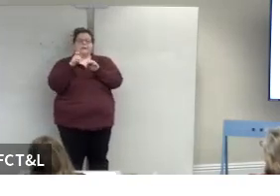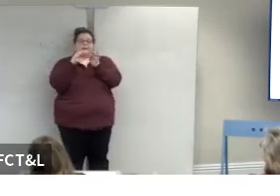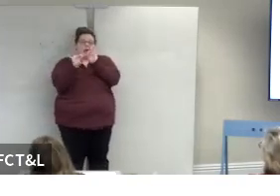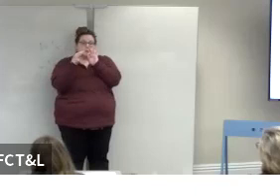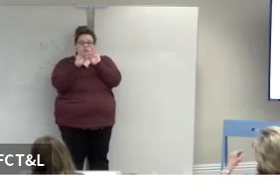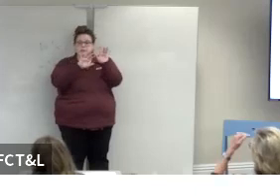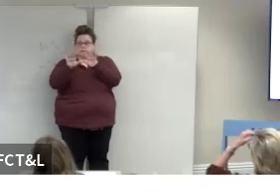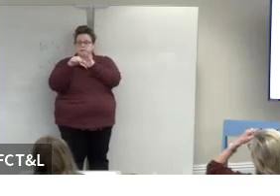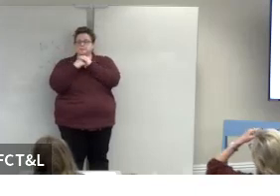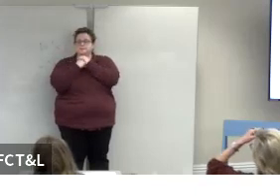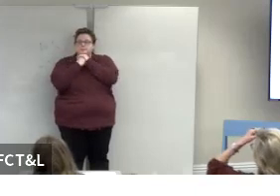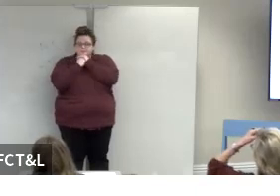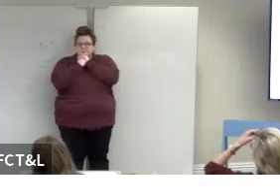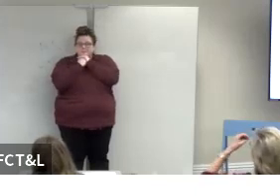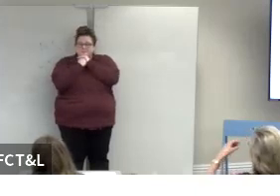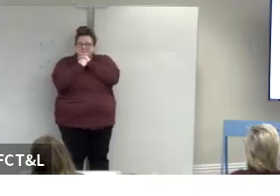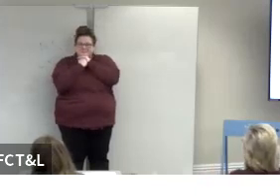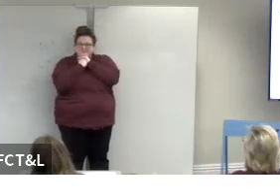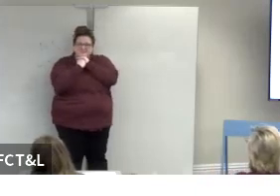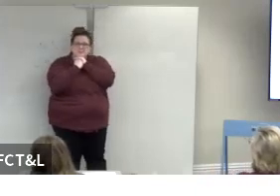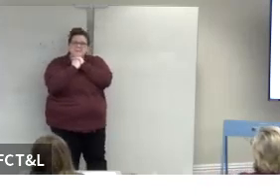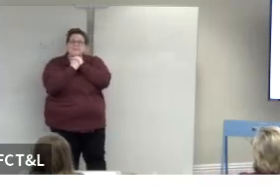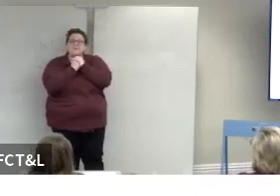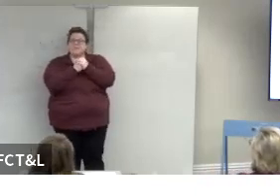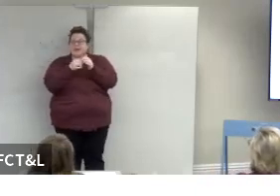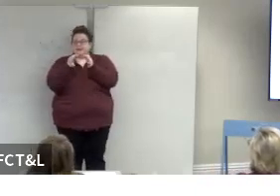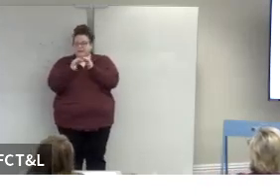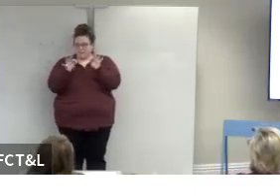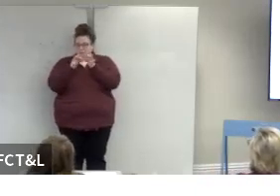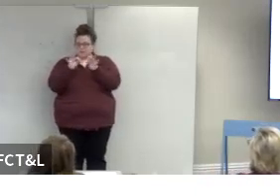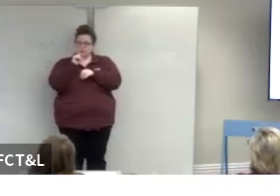artificial intelligence, and captioning.